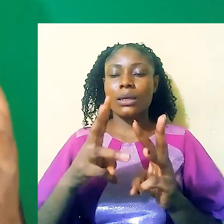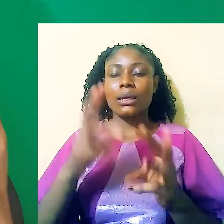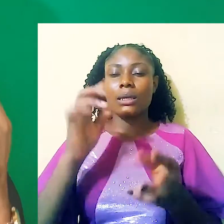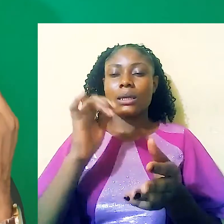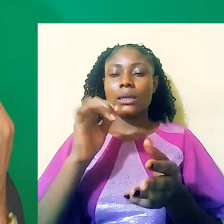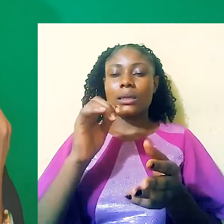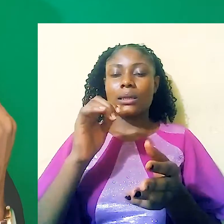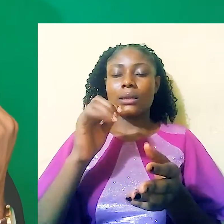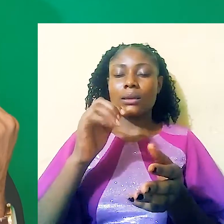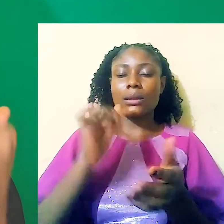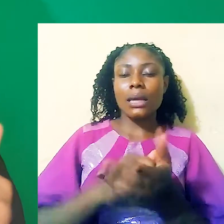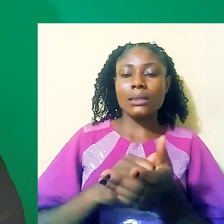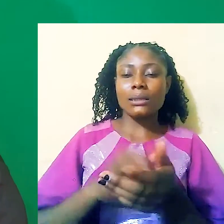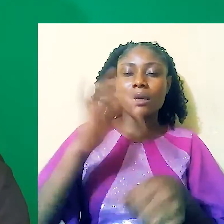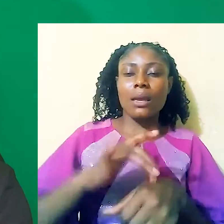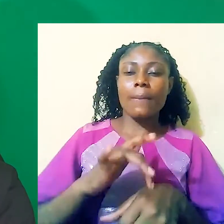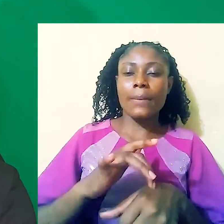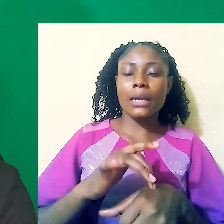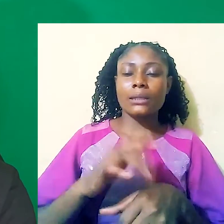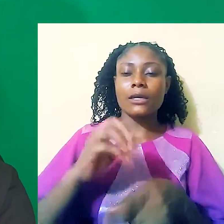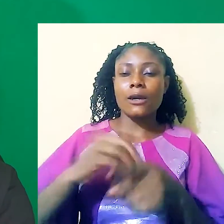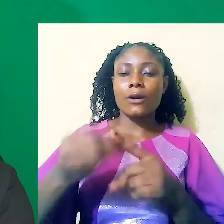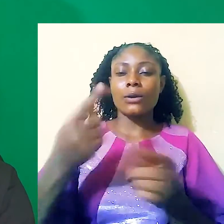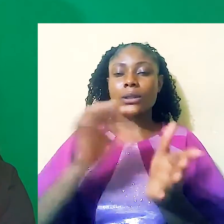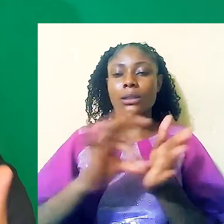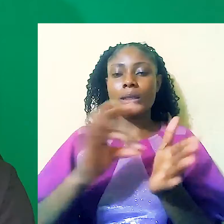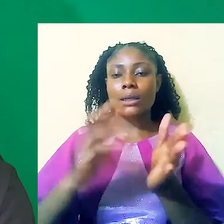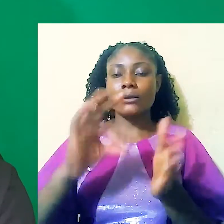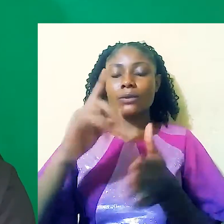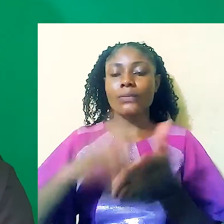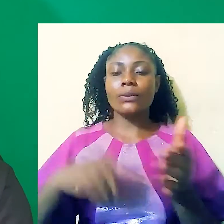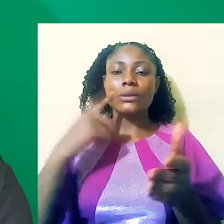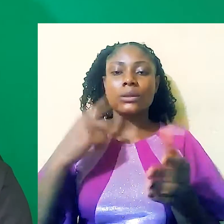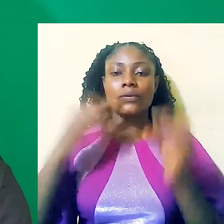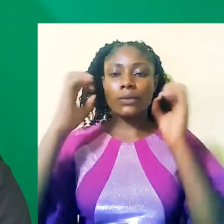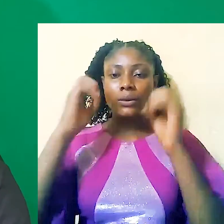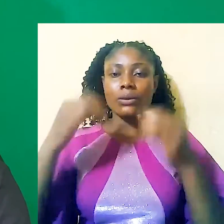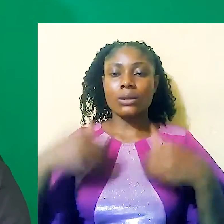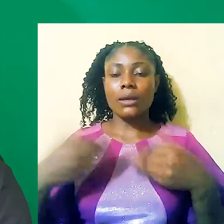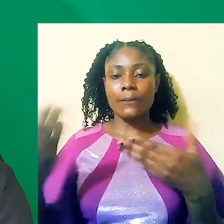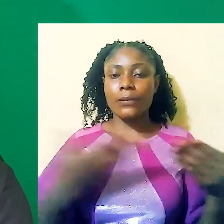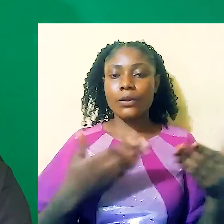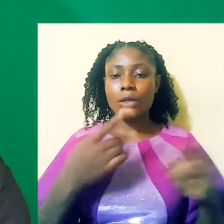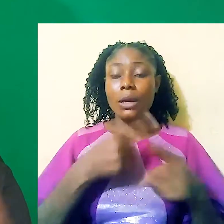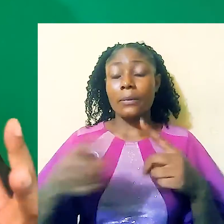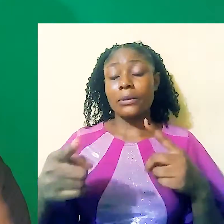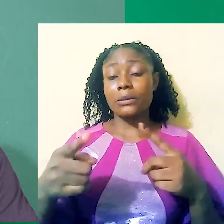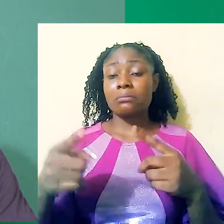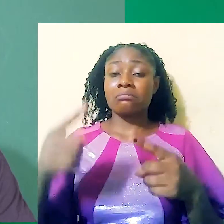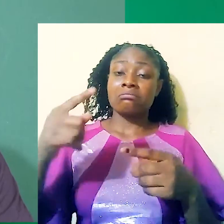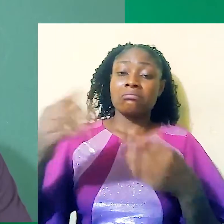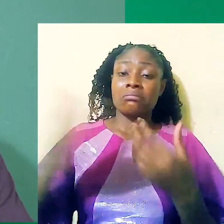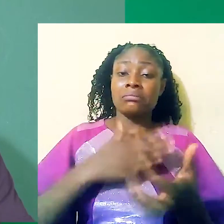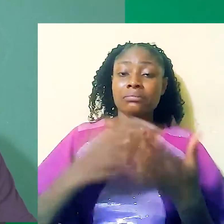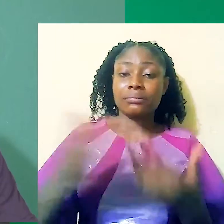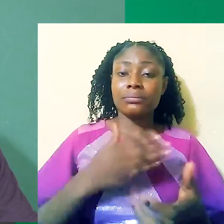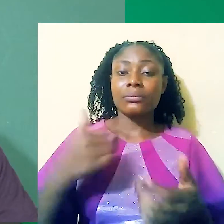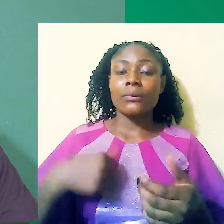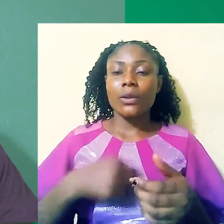such impact or the account of what deaf education has brought. So,